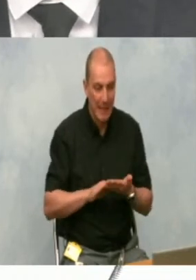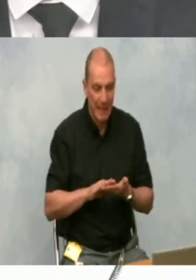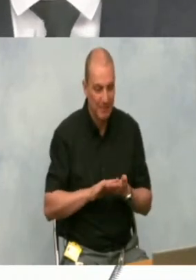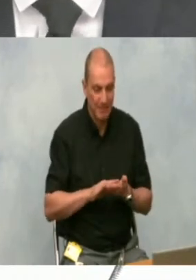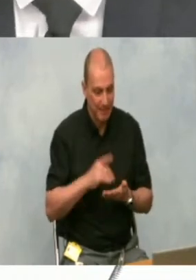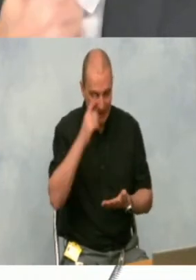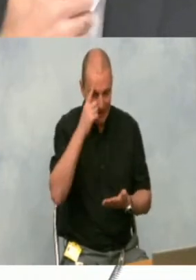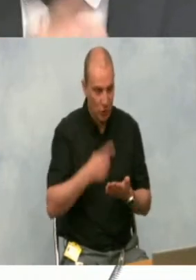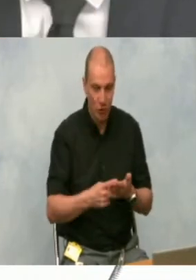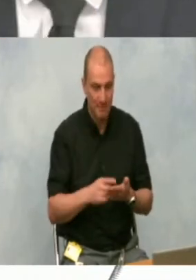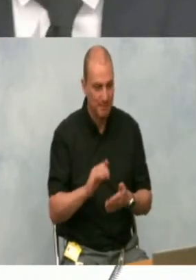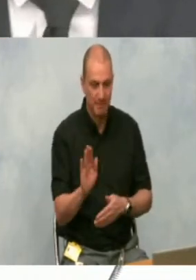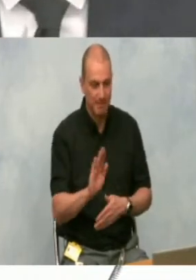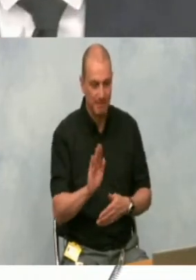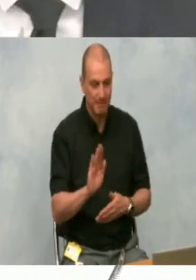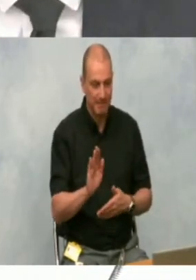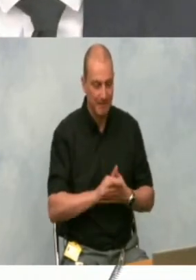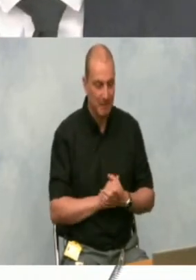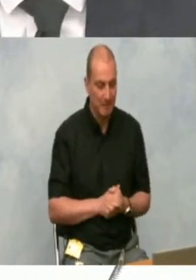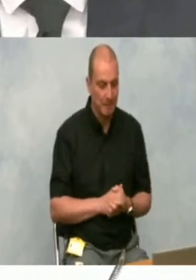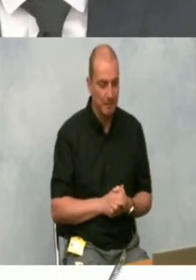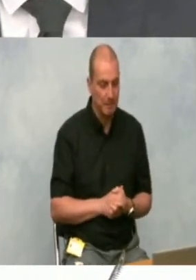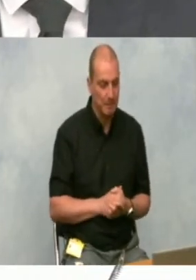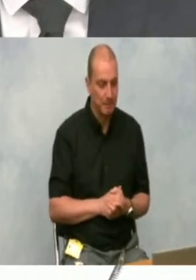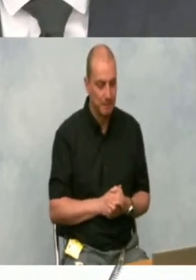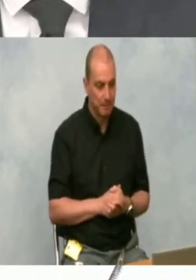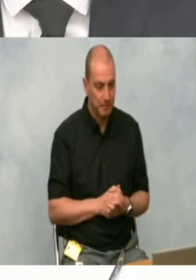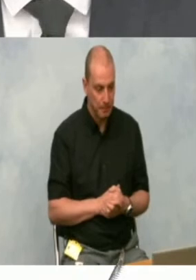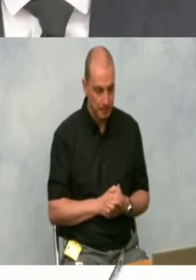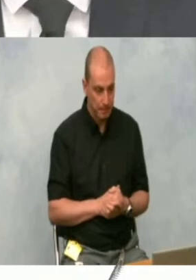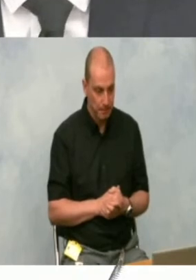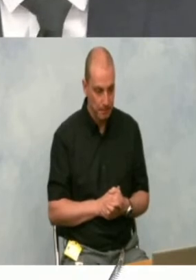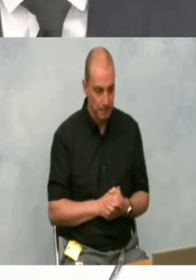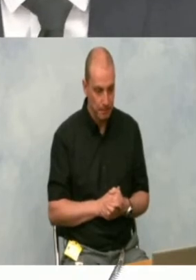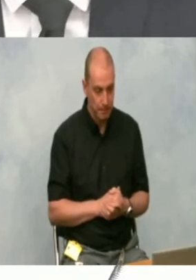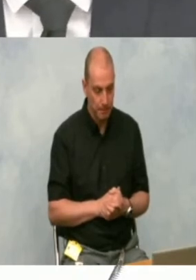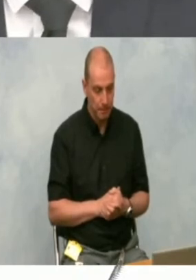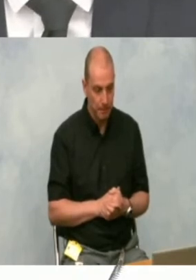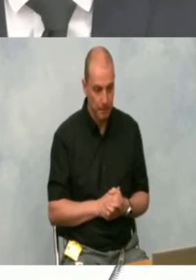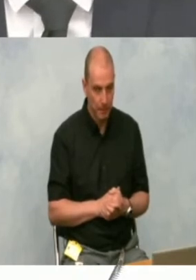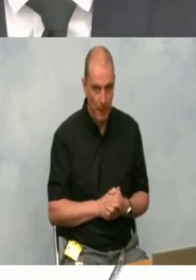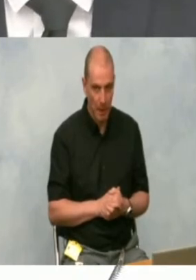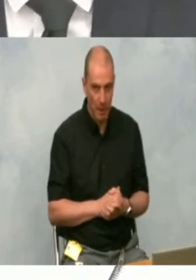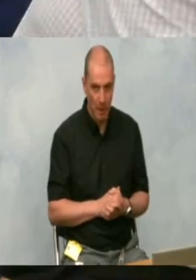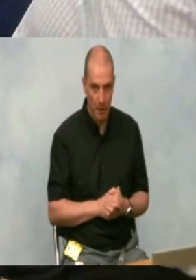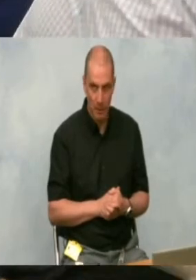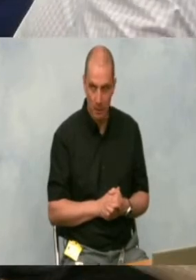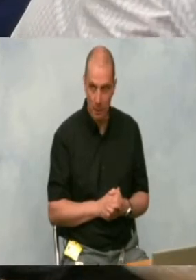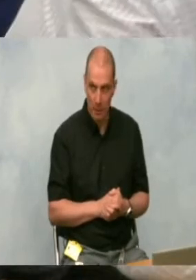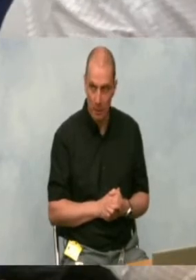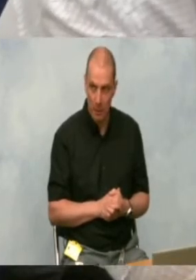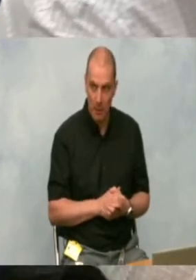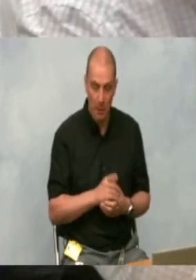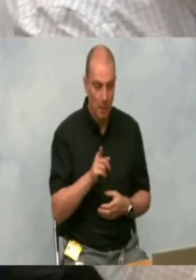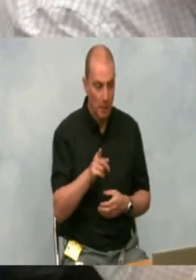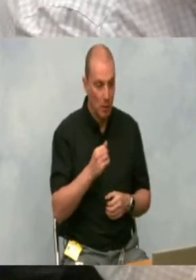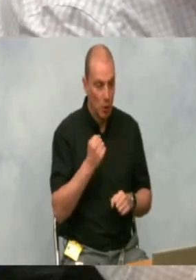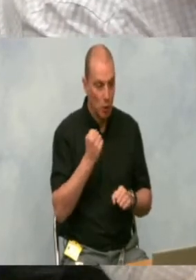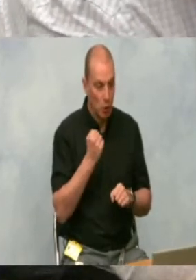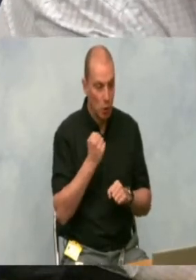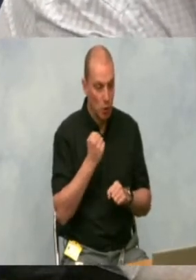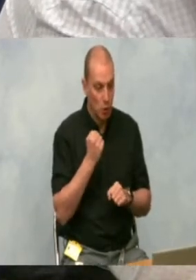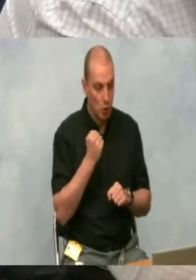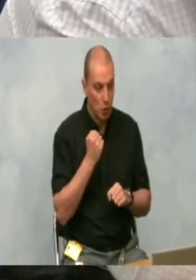So it was, well, Jerry Convery was next, remember? Jerry, bring in Jerry Convery. Jerry? Yeah.